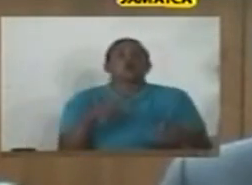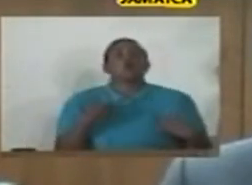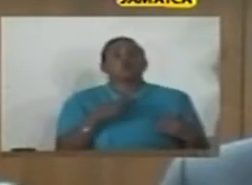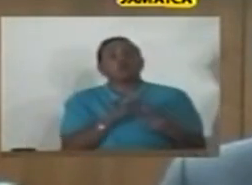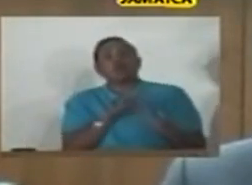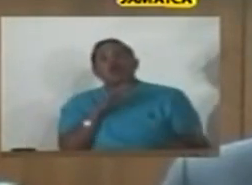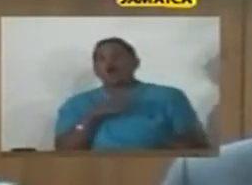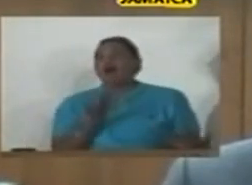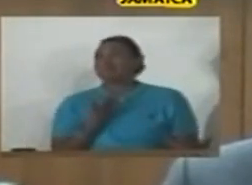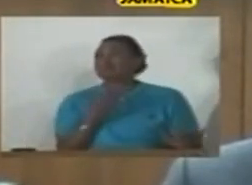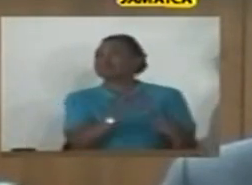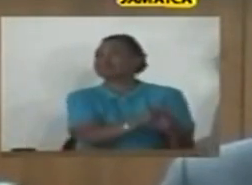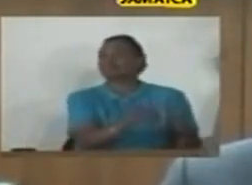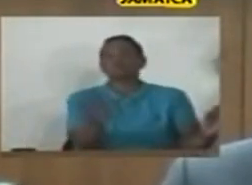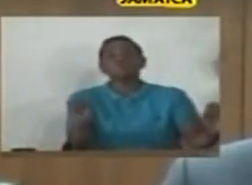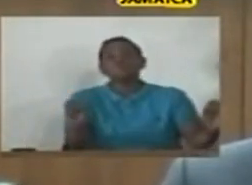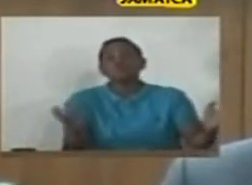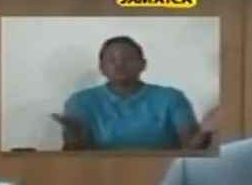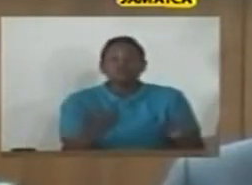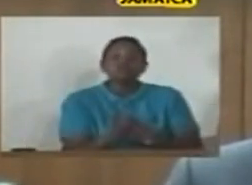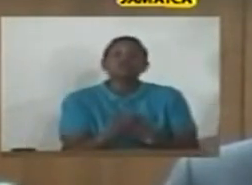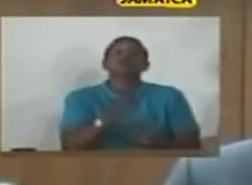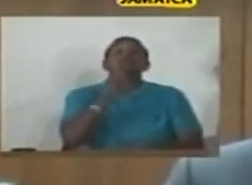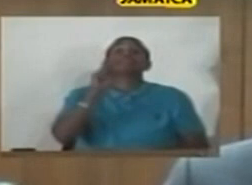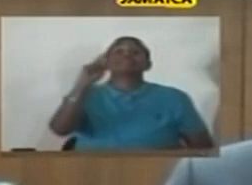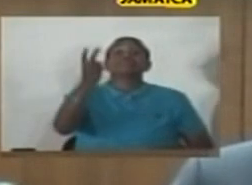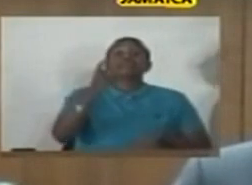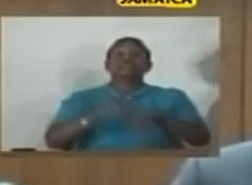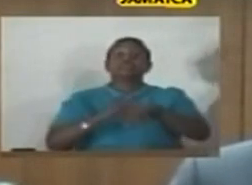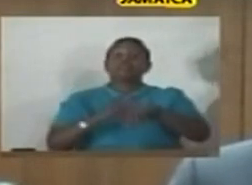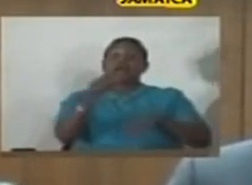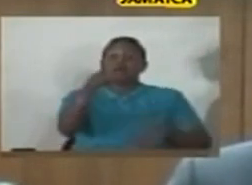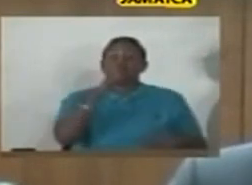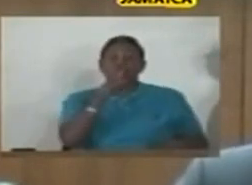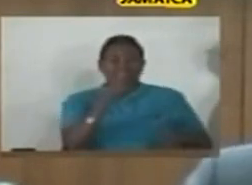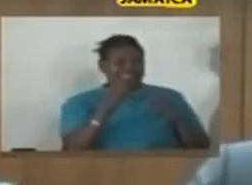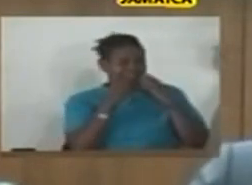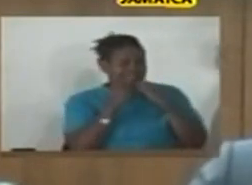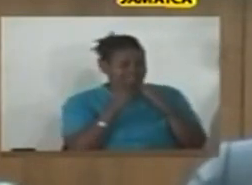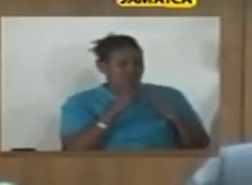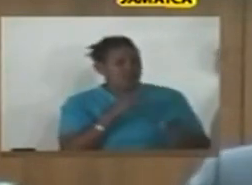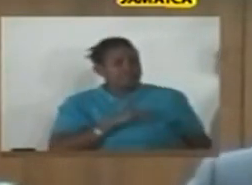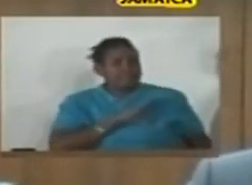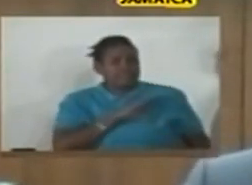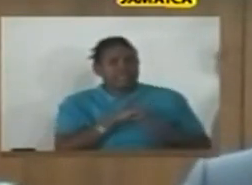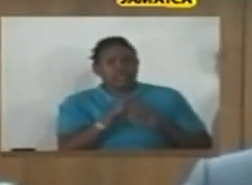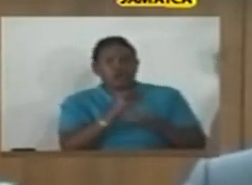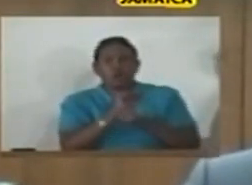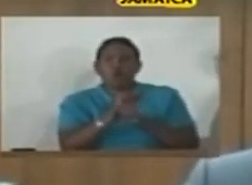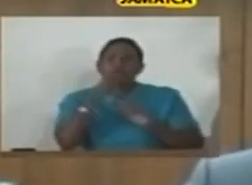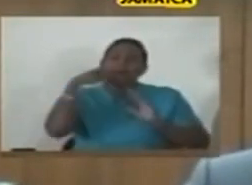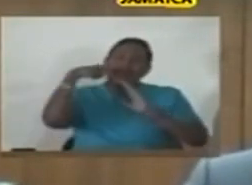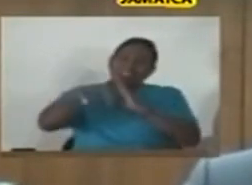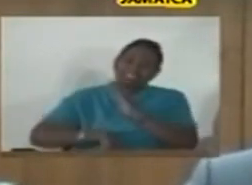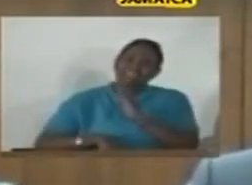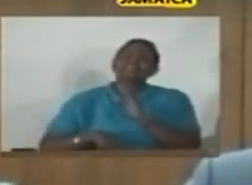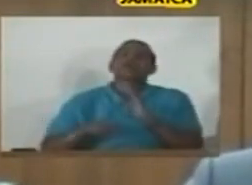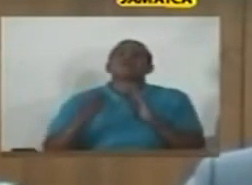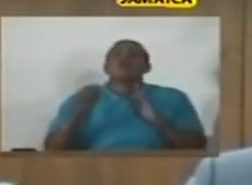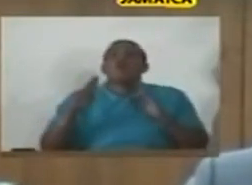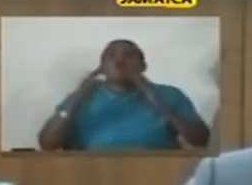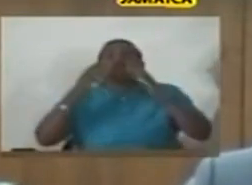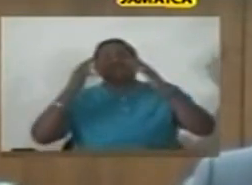youth. Mr. Speaker, the second plank on which we are safeguarding dignity in work is by intensifying our